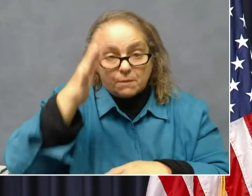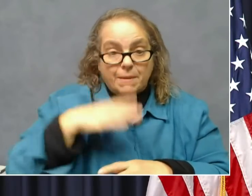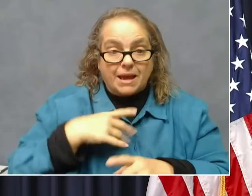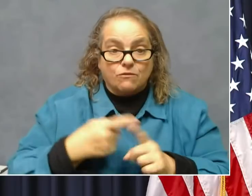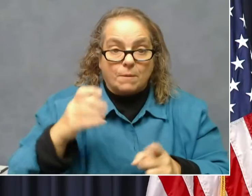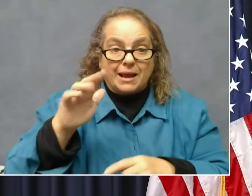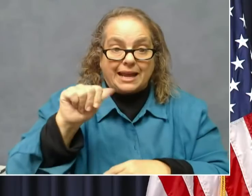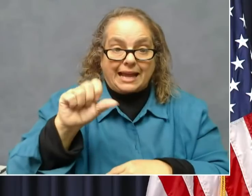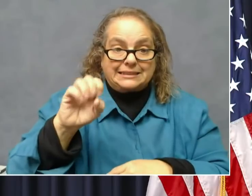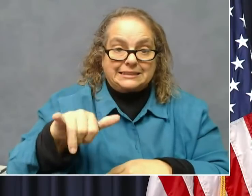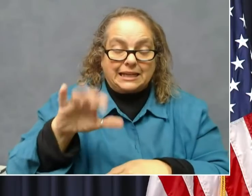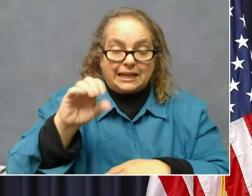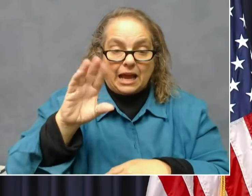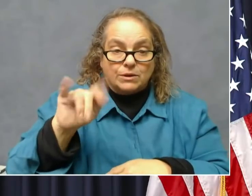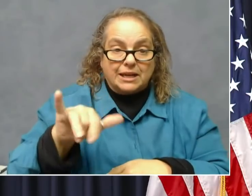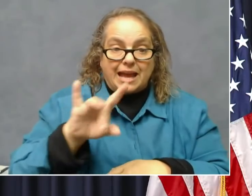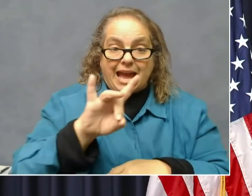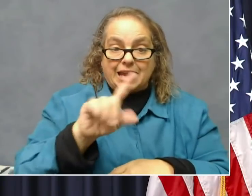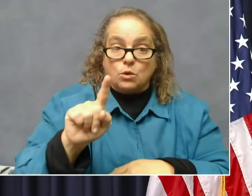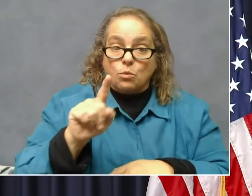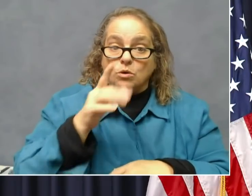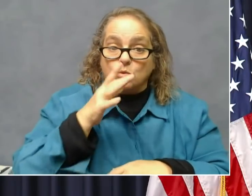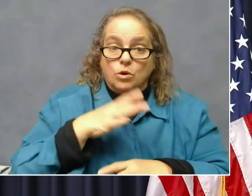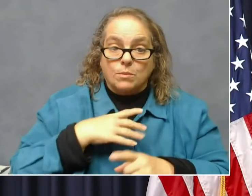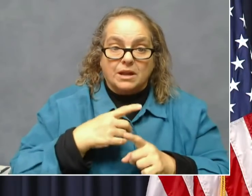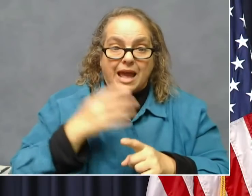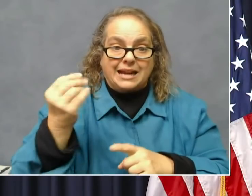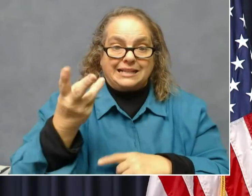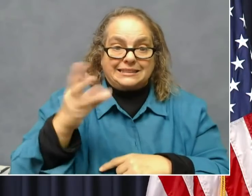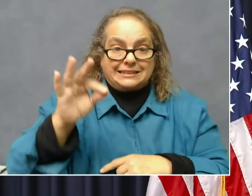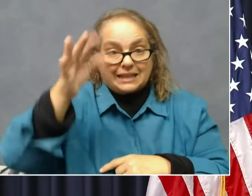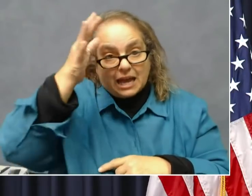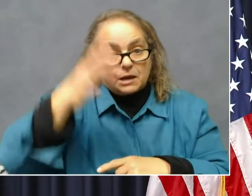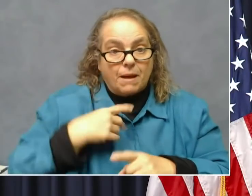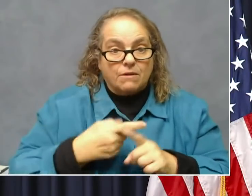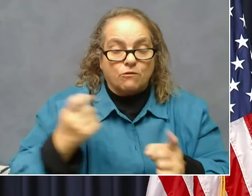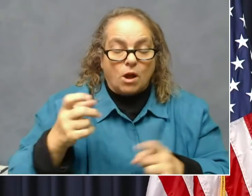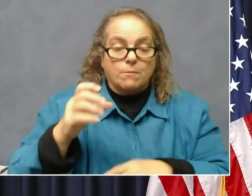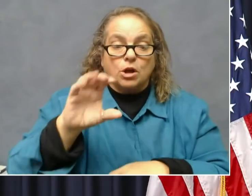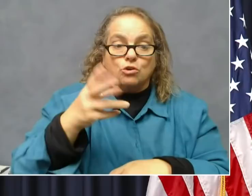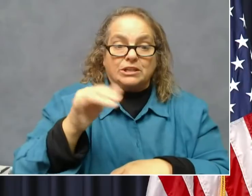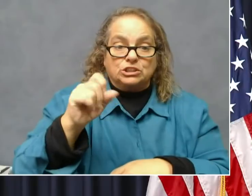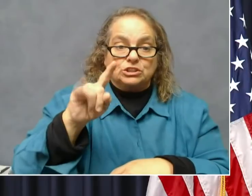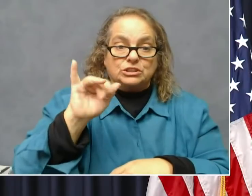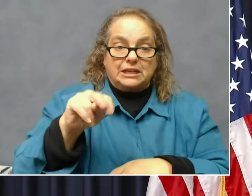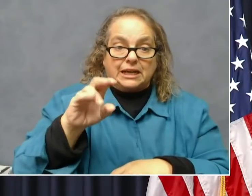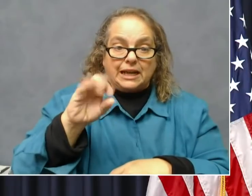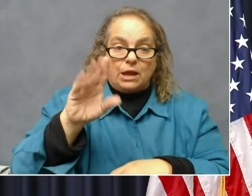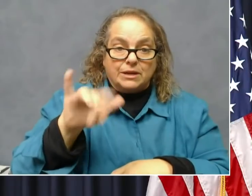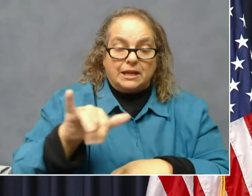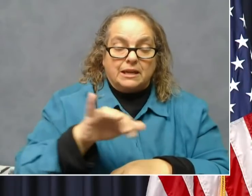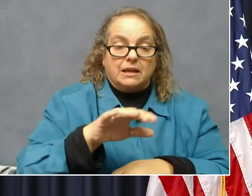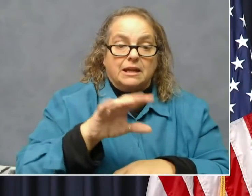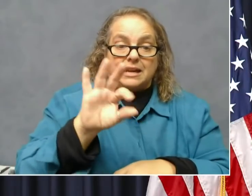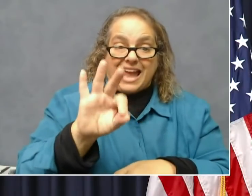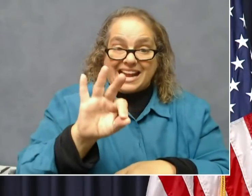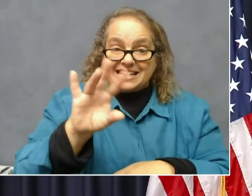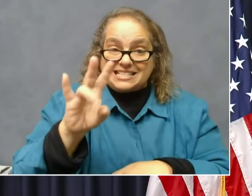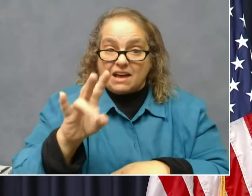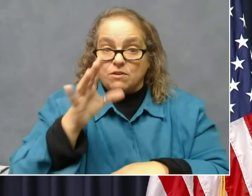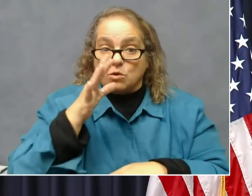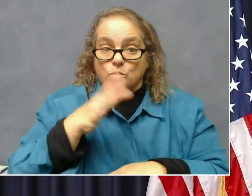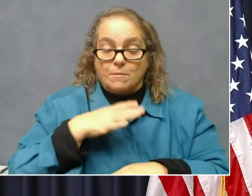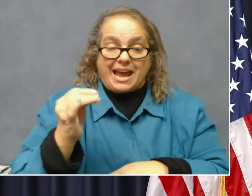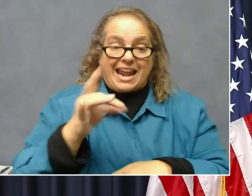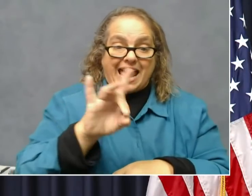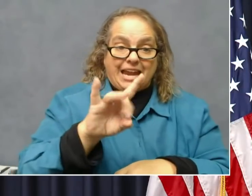County, an 81-year-old woman and a 69-year-old man from Christian County, 97-year-old woman and an 82-year-old